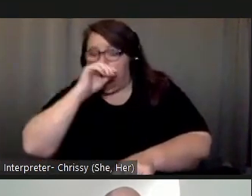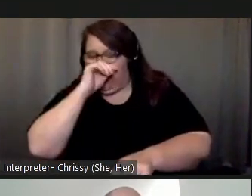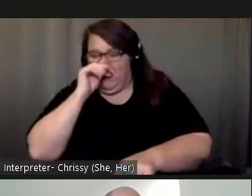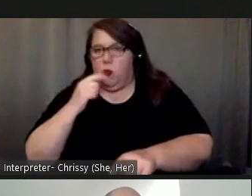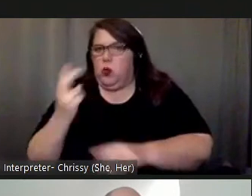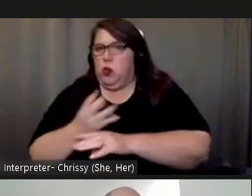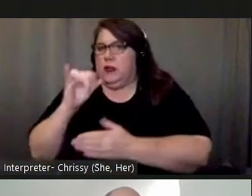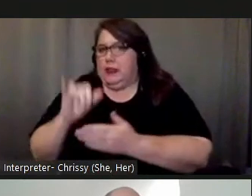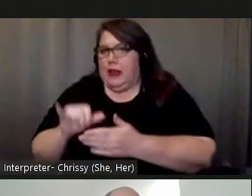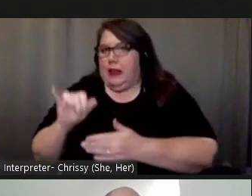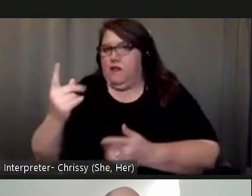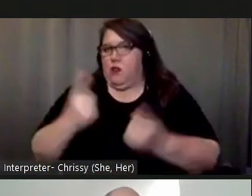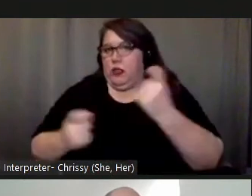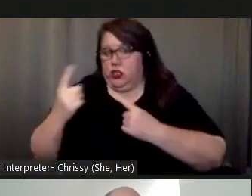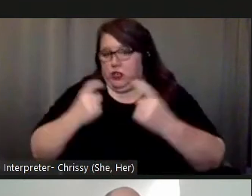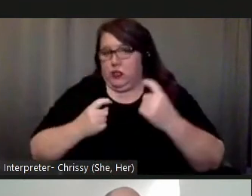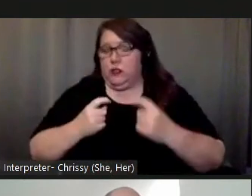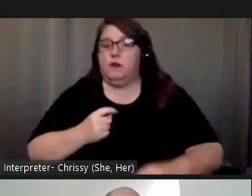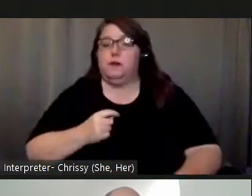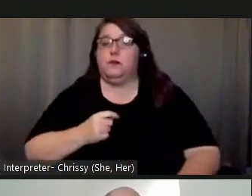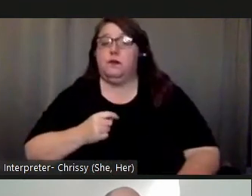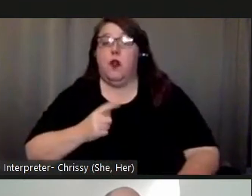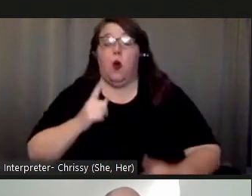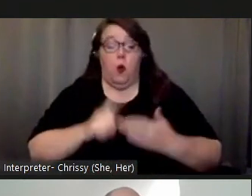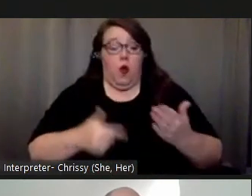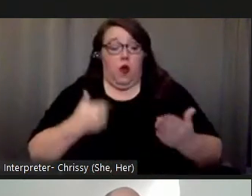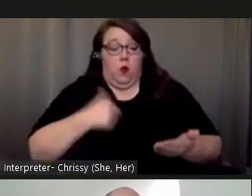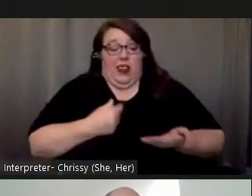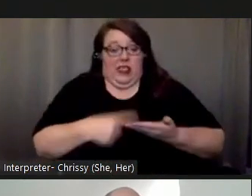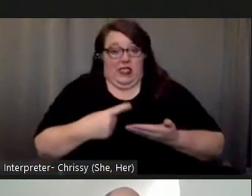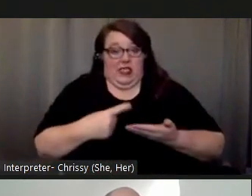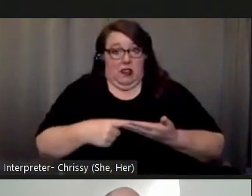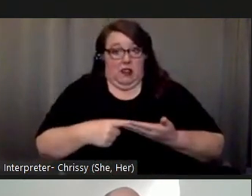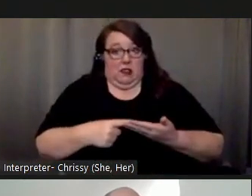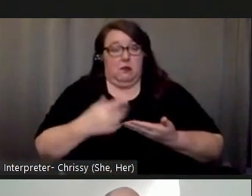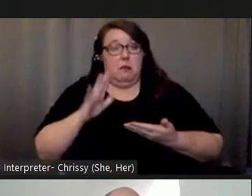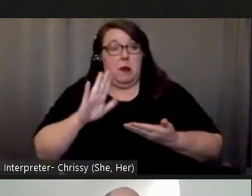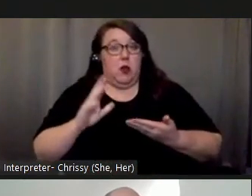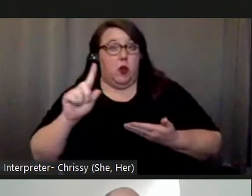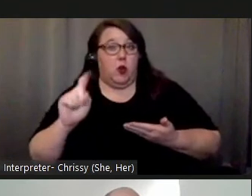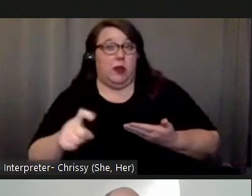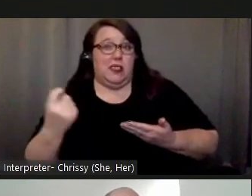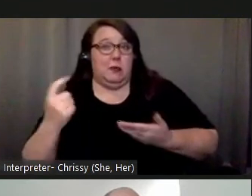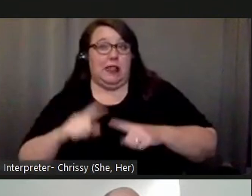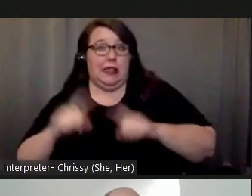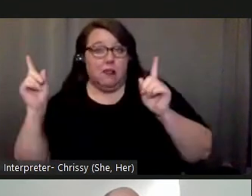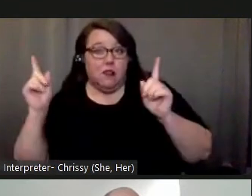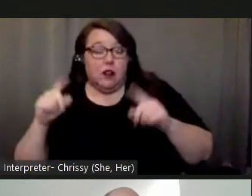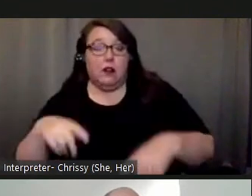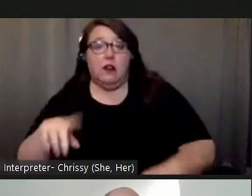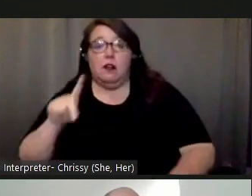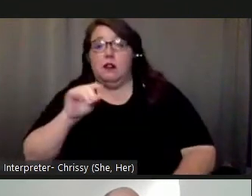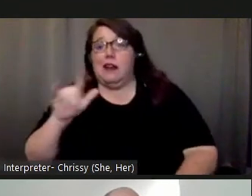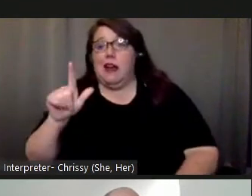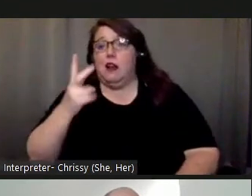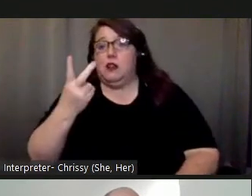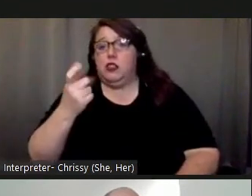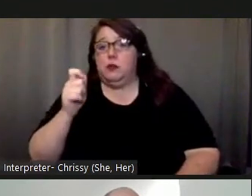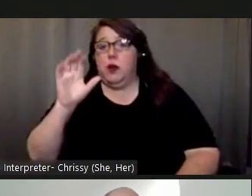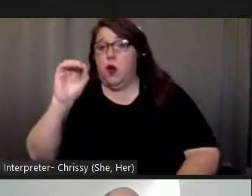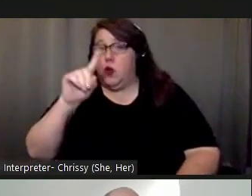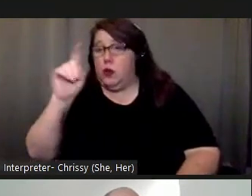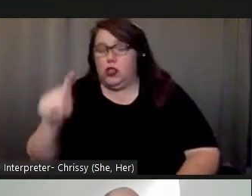today, if you have any questions outside of what we discussed, maybe even some Dial 2.0 questions, if you want to send those